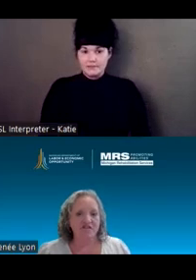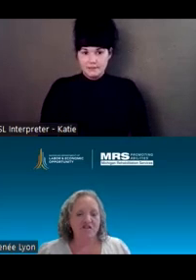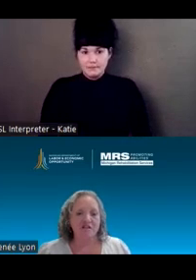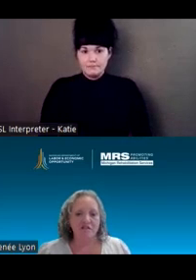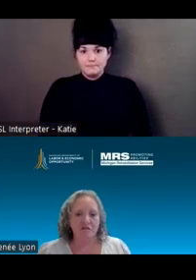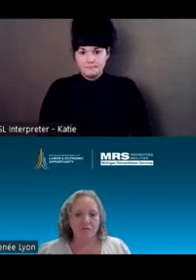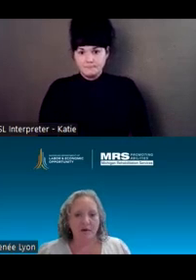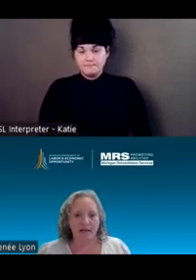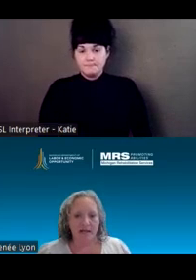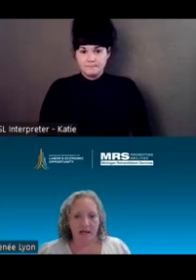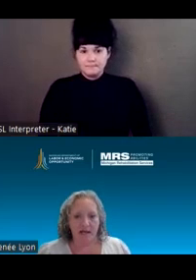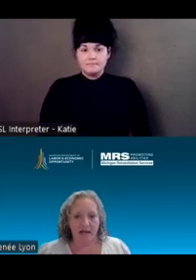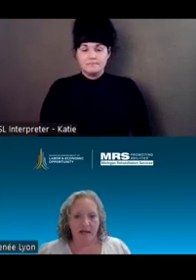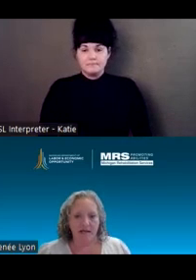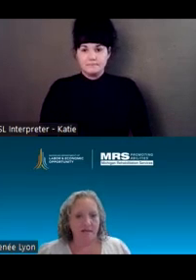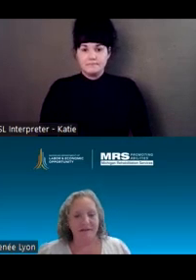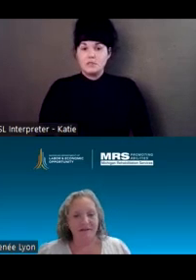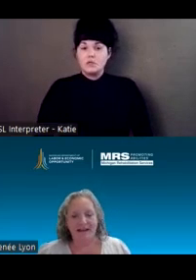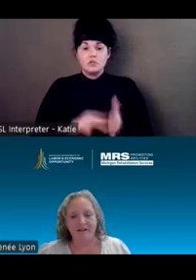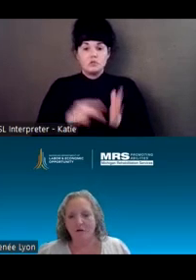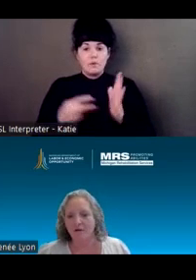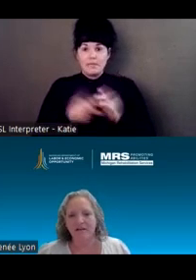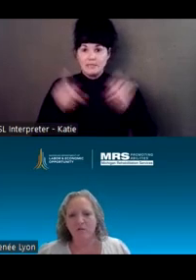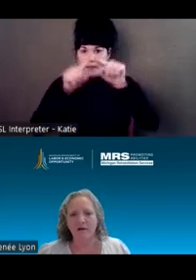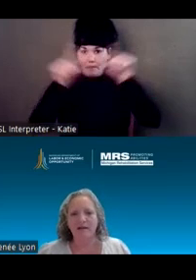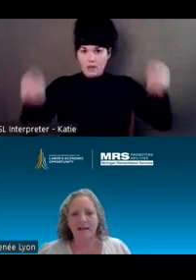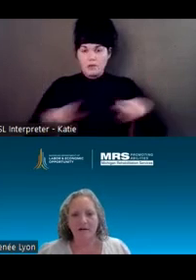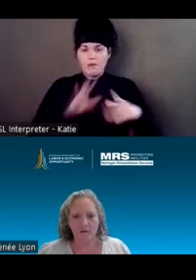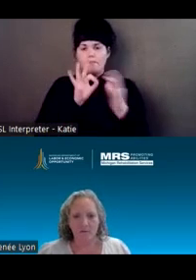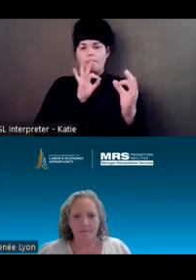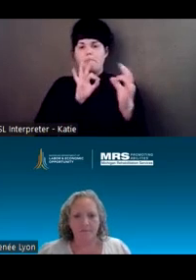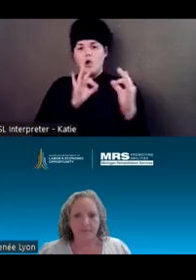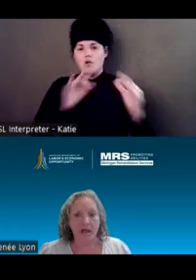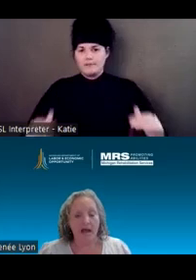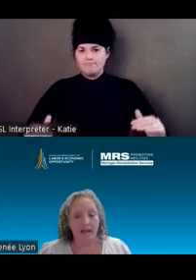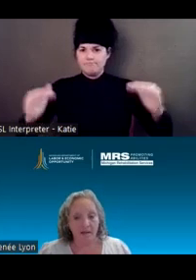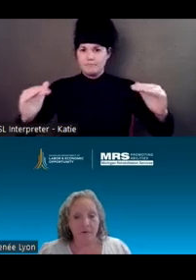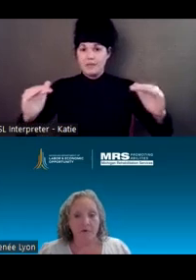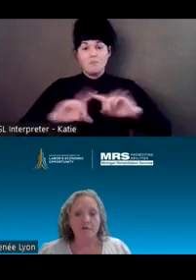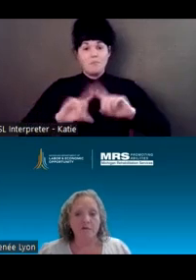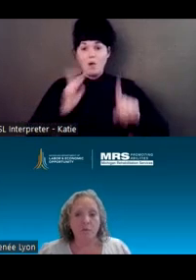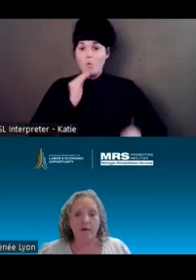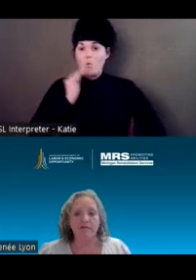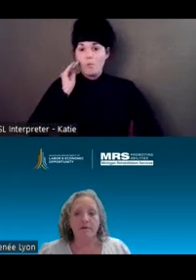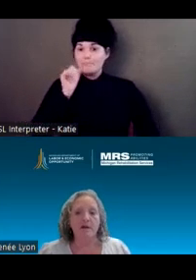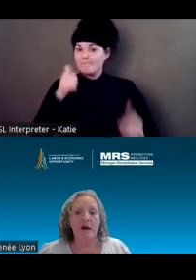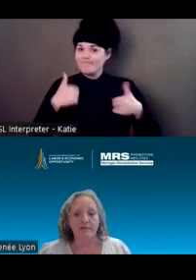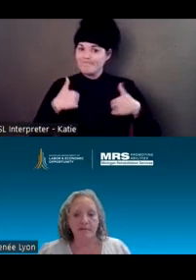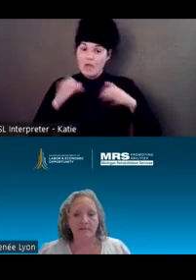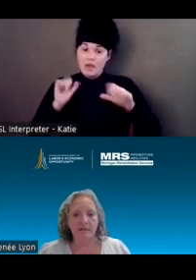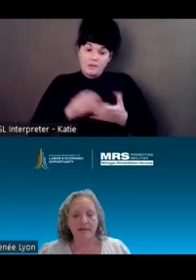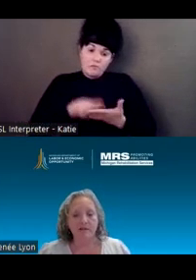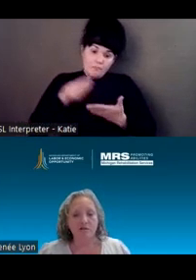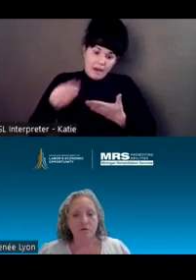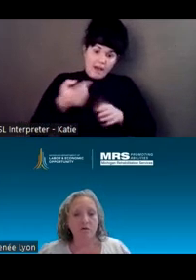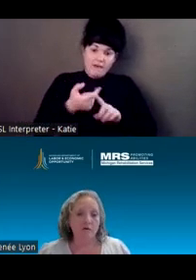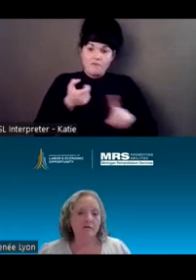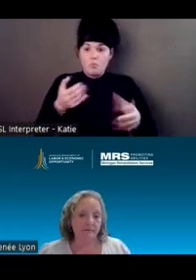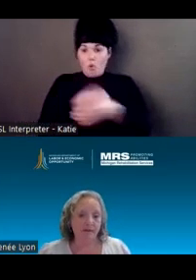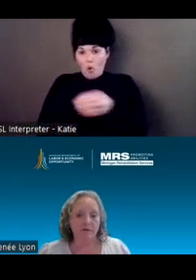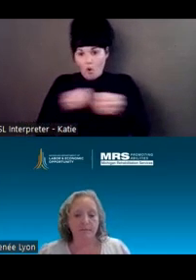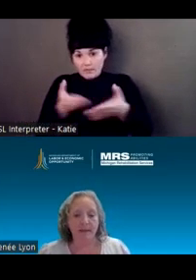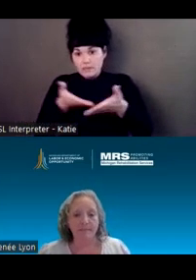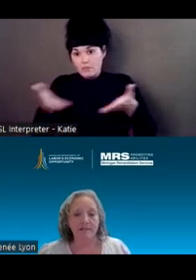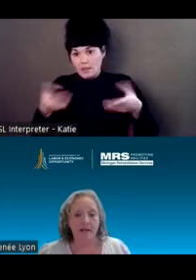at just the right height, but I don't have one at home. I can purchase one from an office supply store